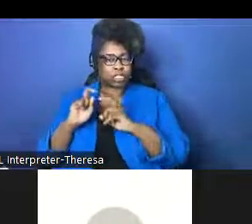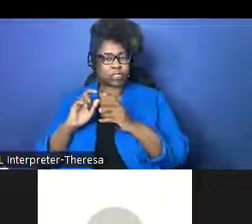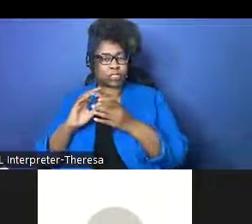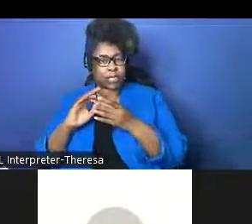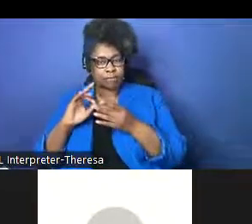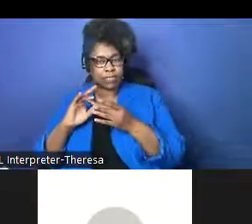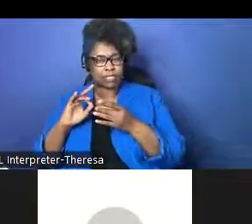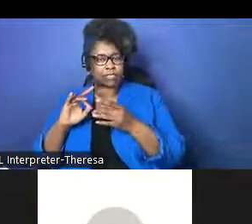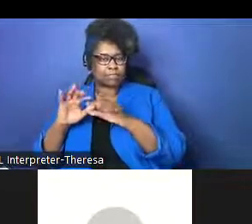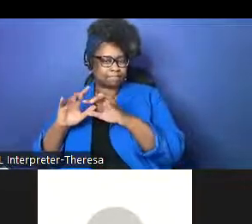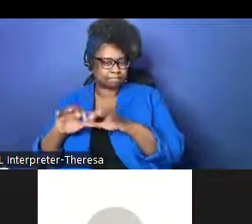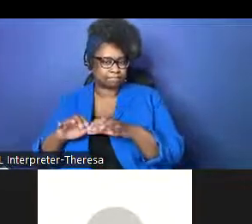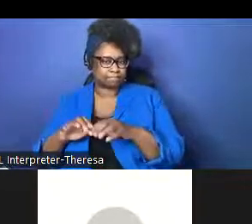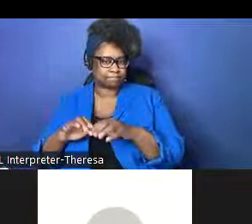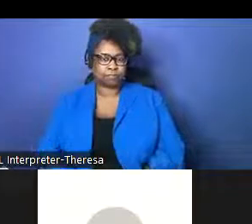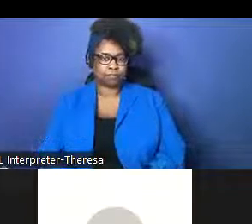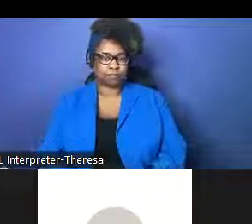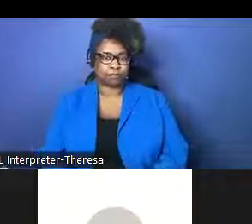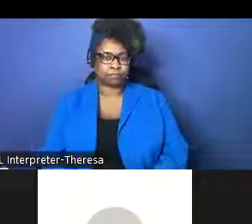etc.